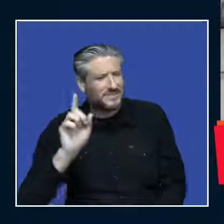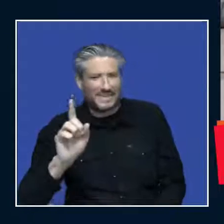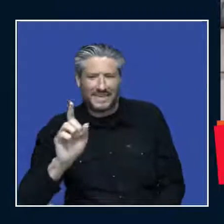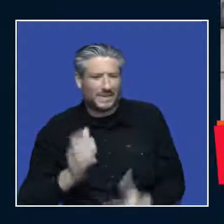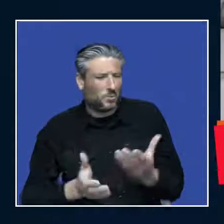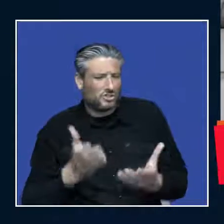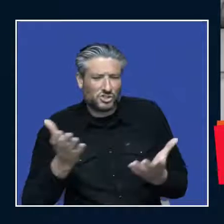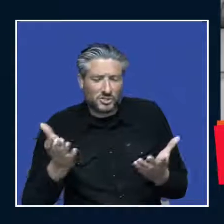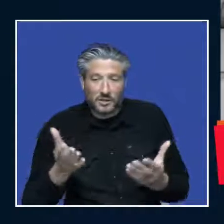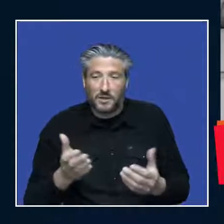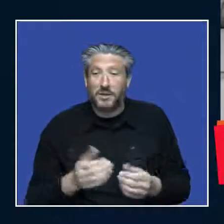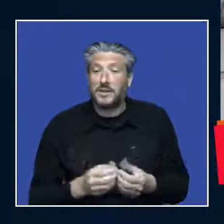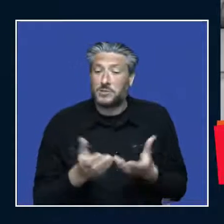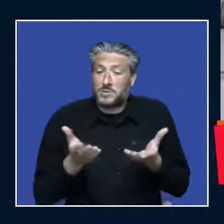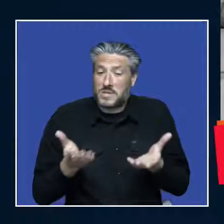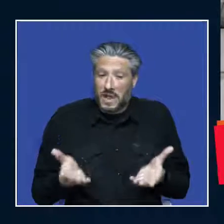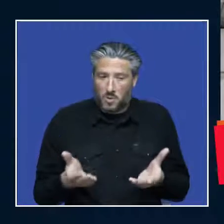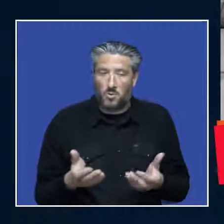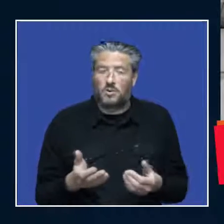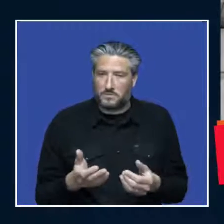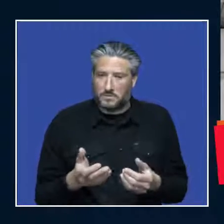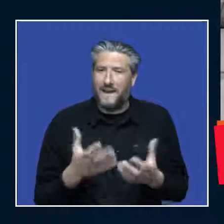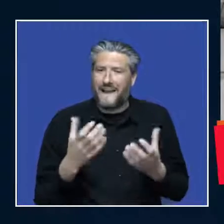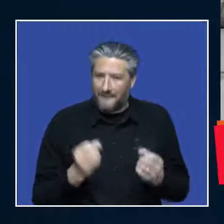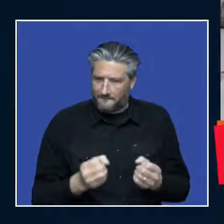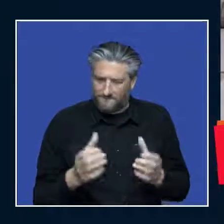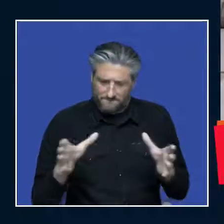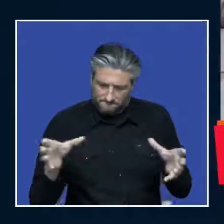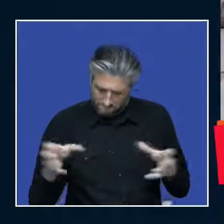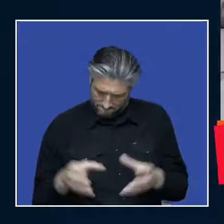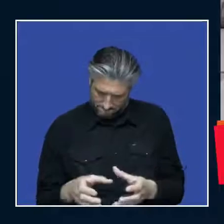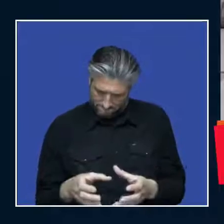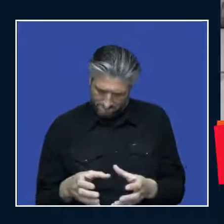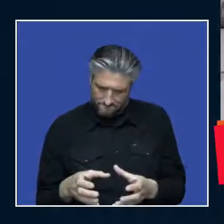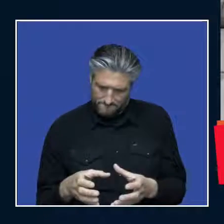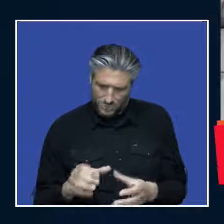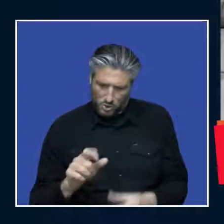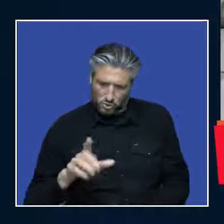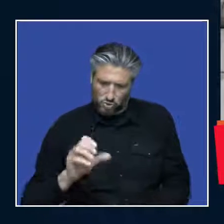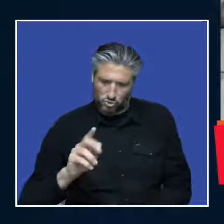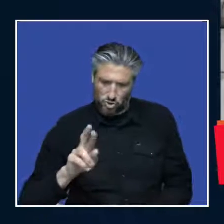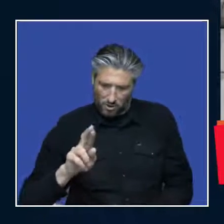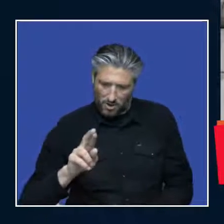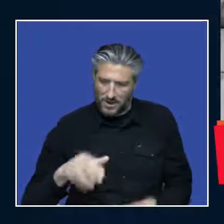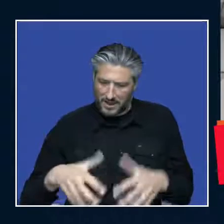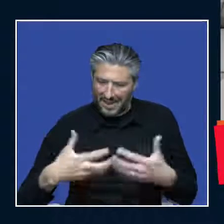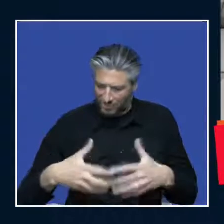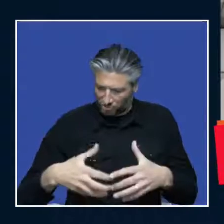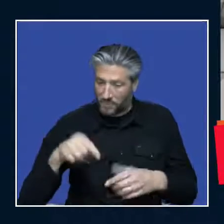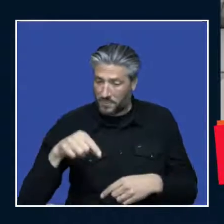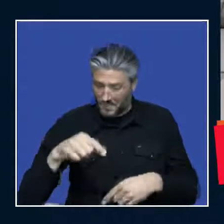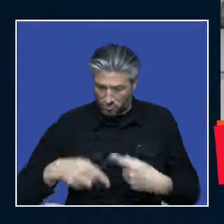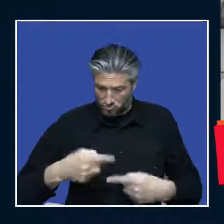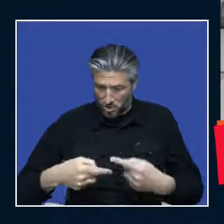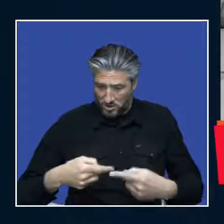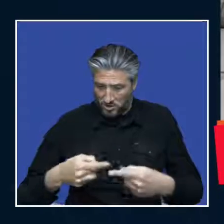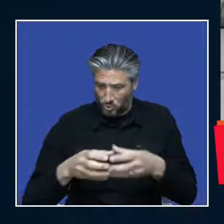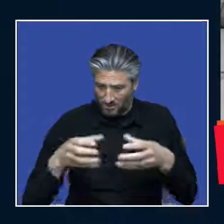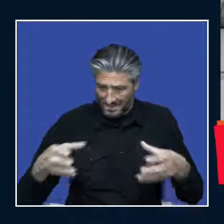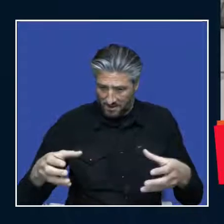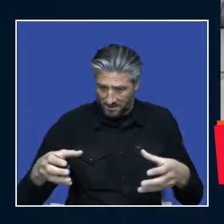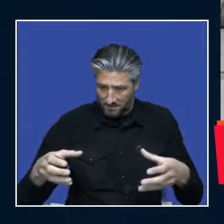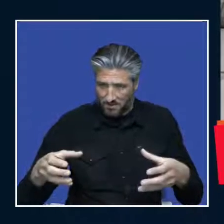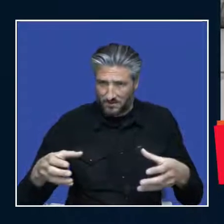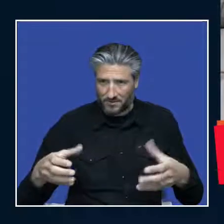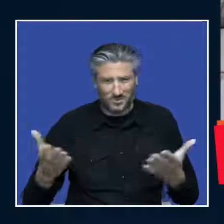use now the subset of the Docker engine they need to run the containers and nothing more. So no overhead here on this side